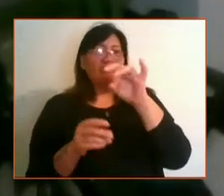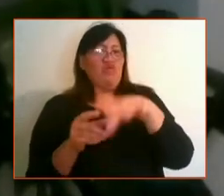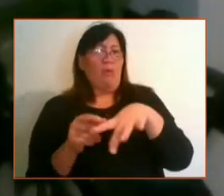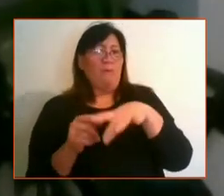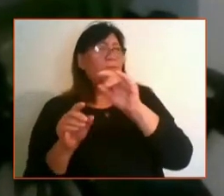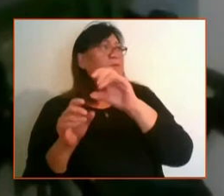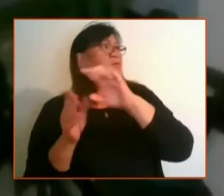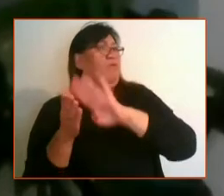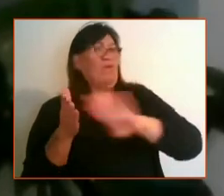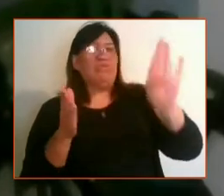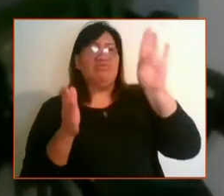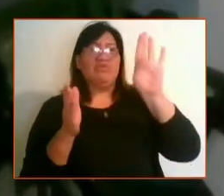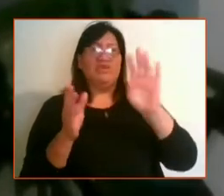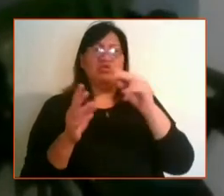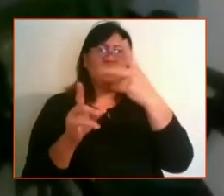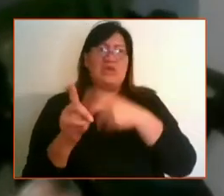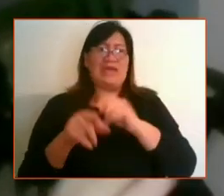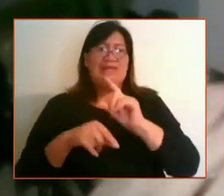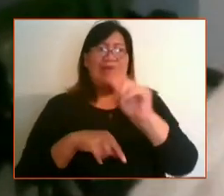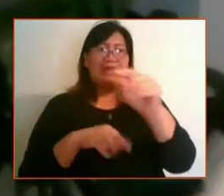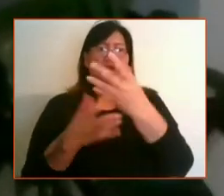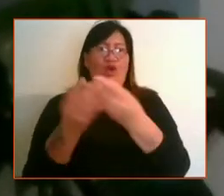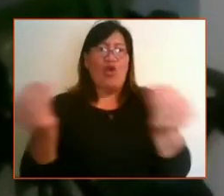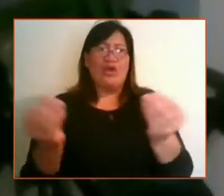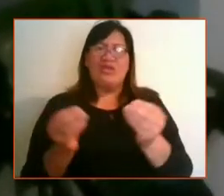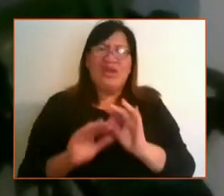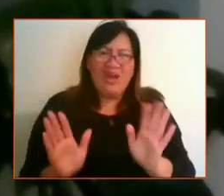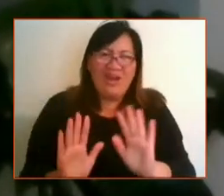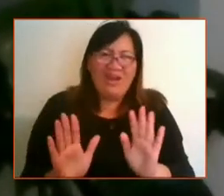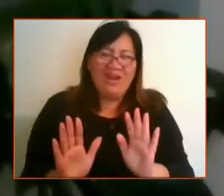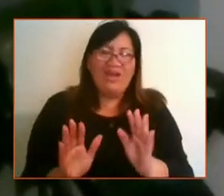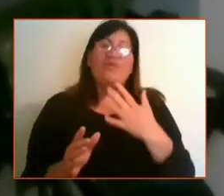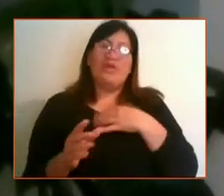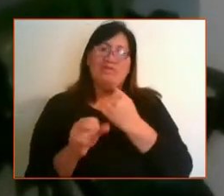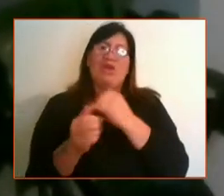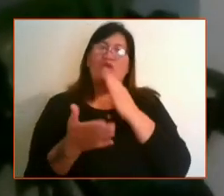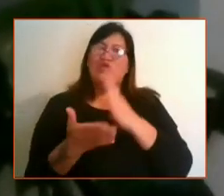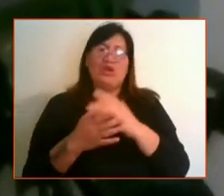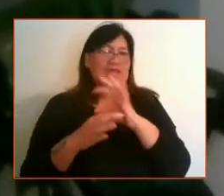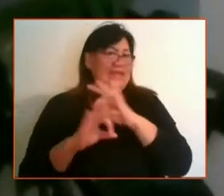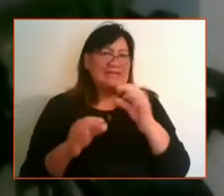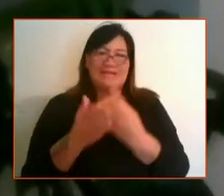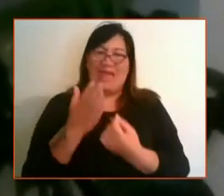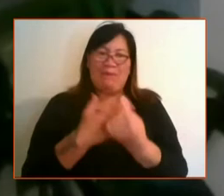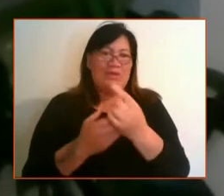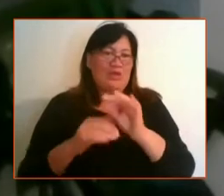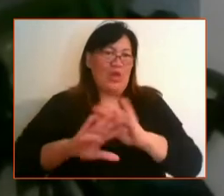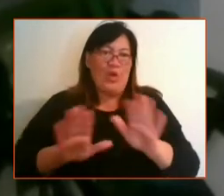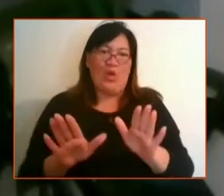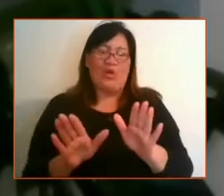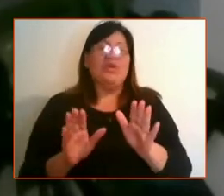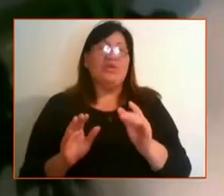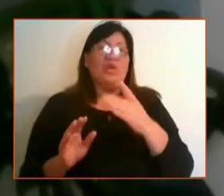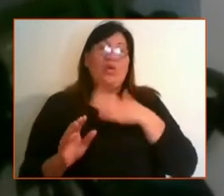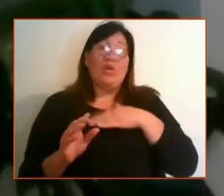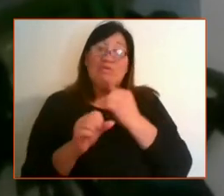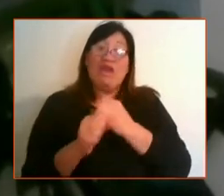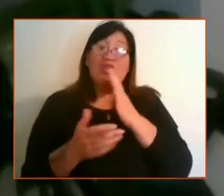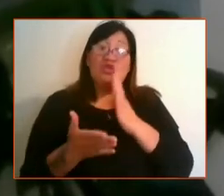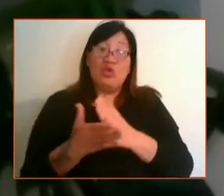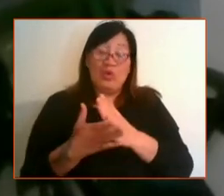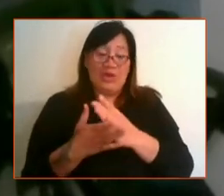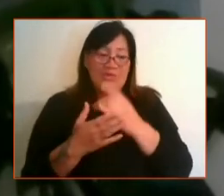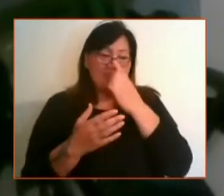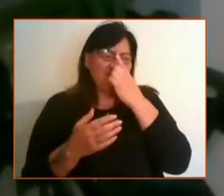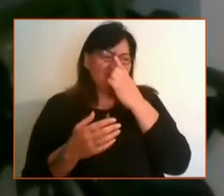come 2 years down the track. And to ensure that that doesn't happen and that we actually end up with whatever